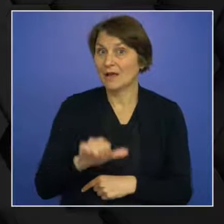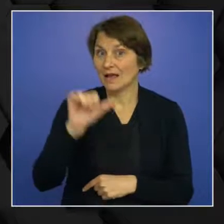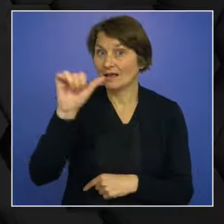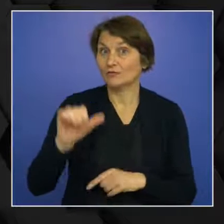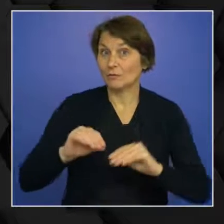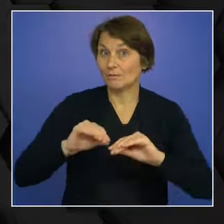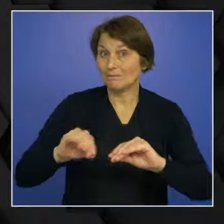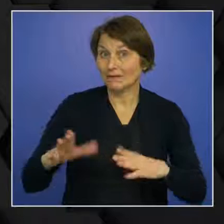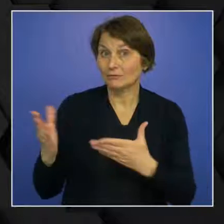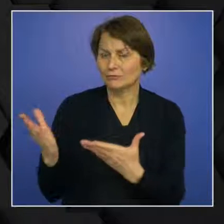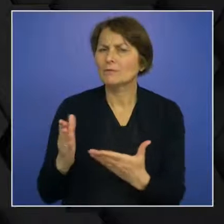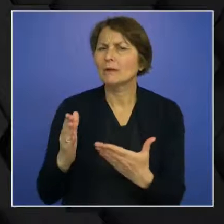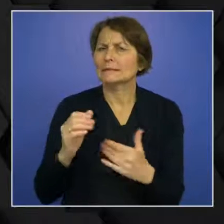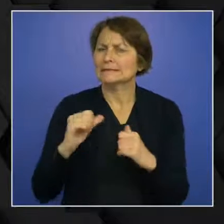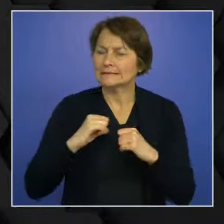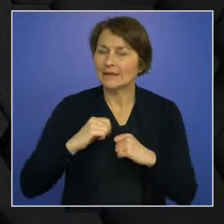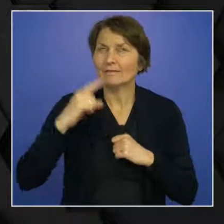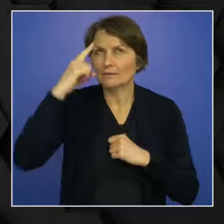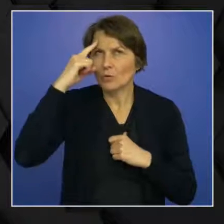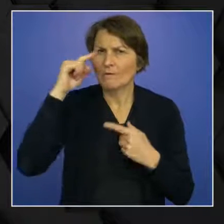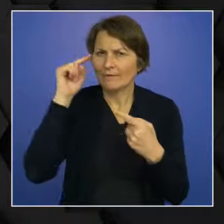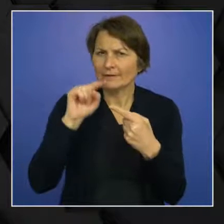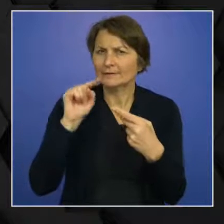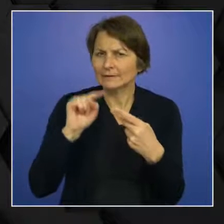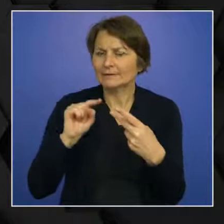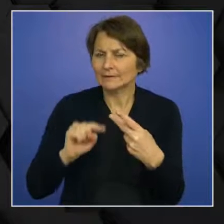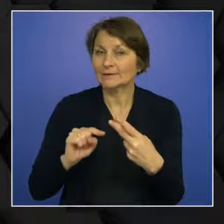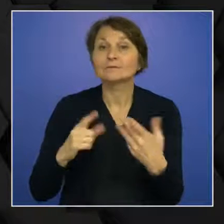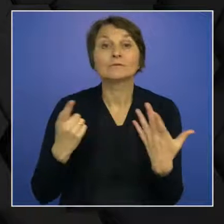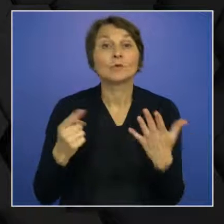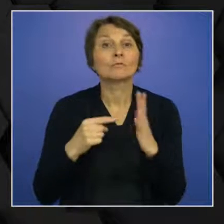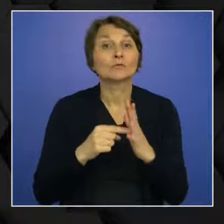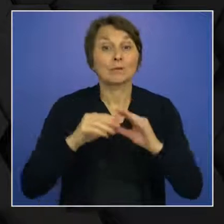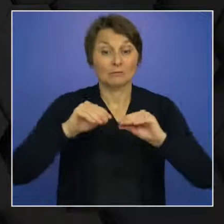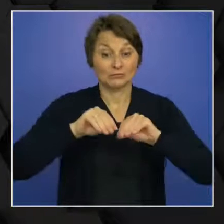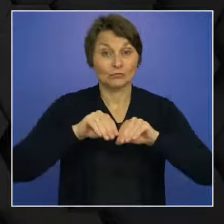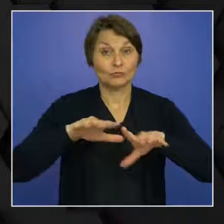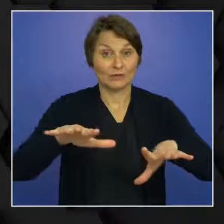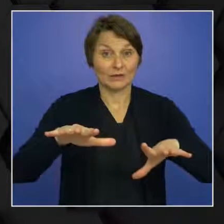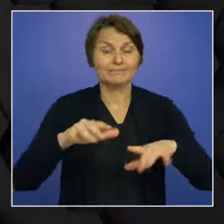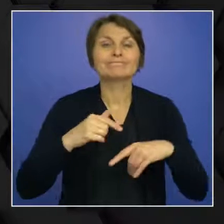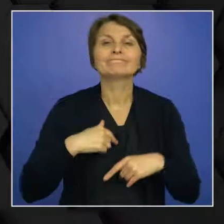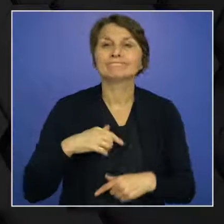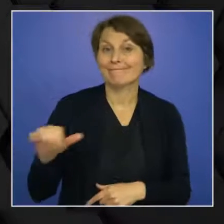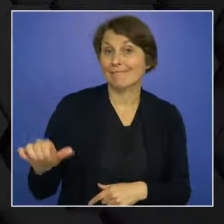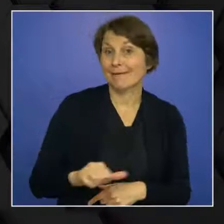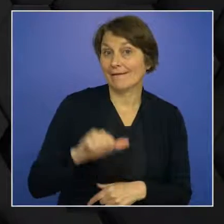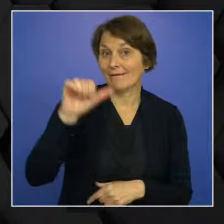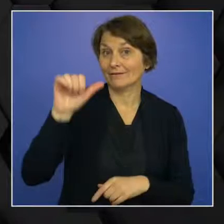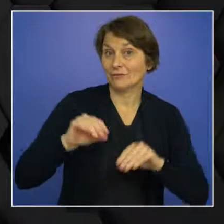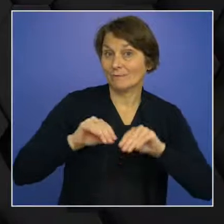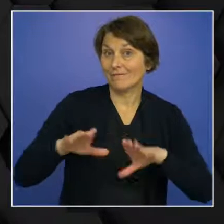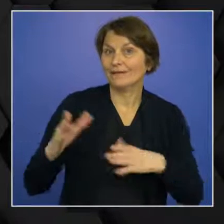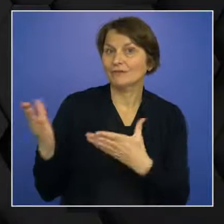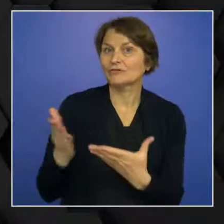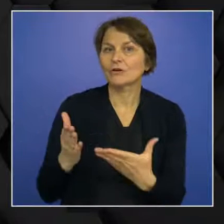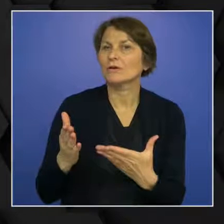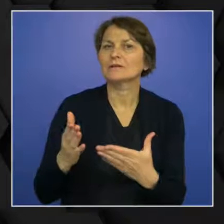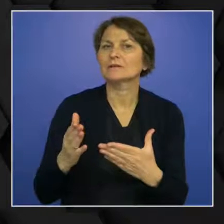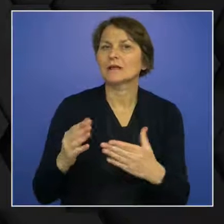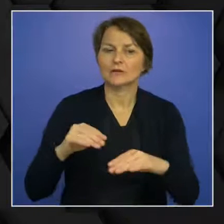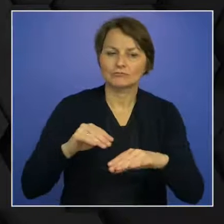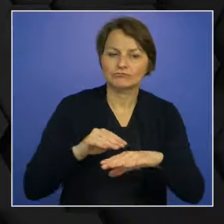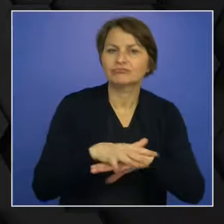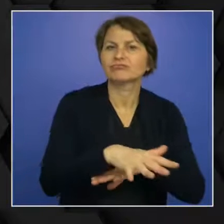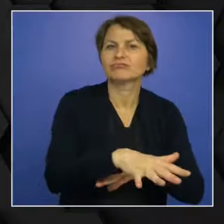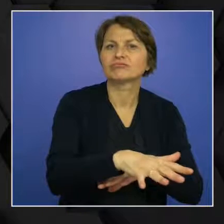your stream to, you can choose that Azure Media Services doesn't touch your stream. It just passes